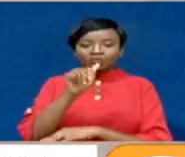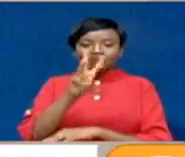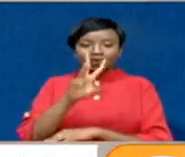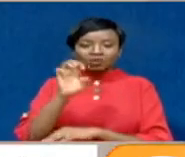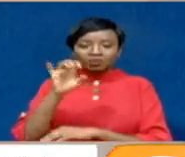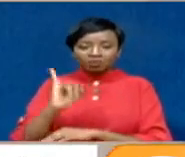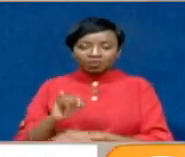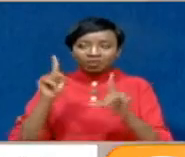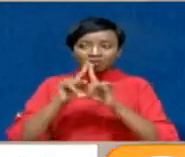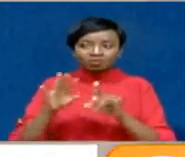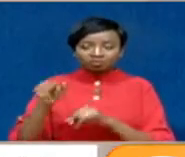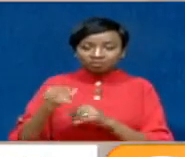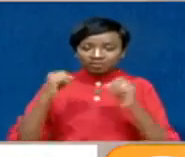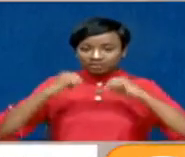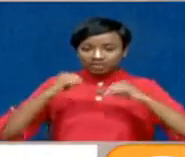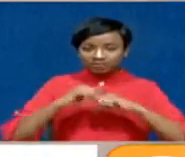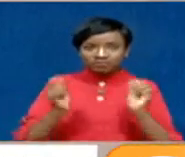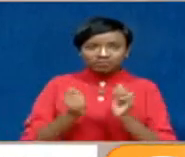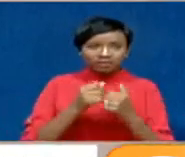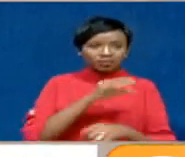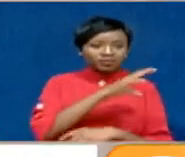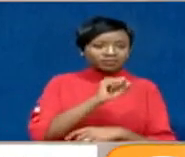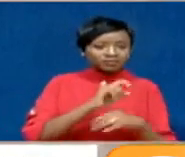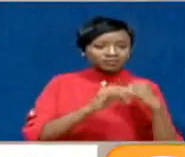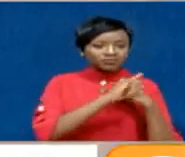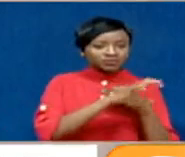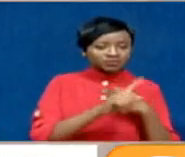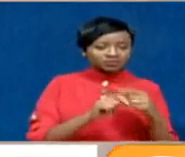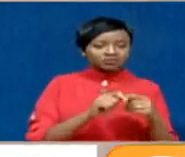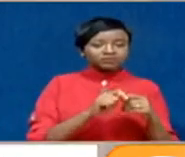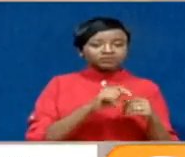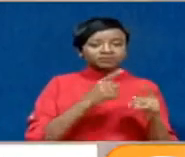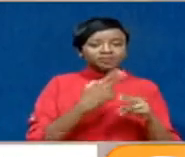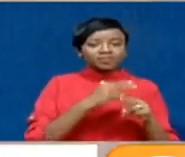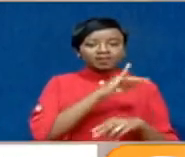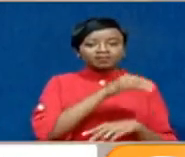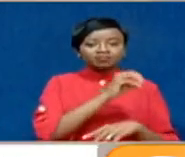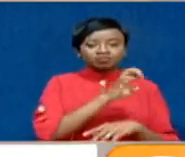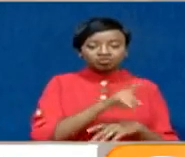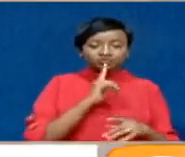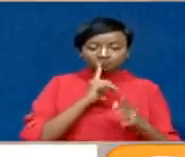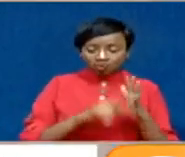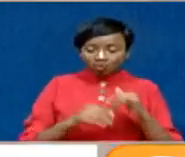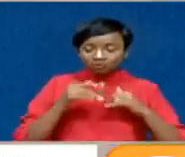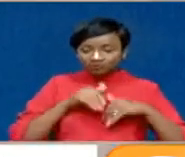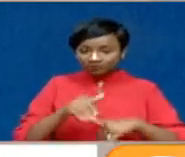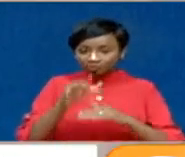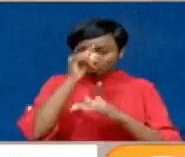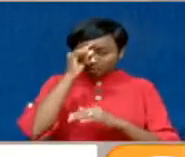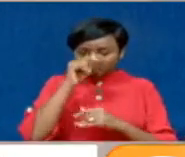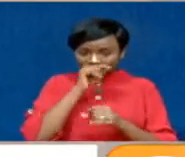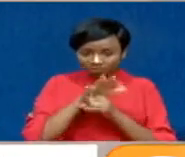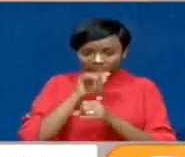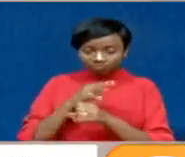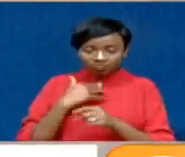unveiled Friday between Cabinet Secretary for ICT and Youth Affairs, Joe Mucheru stated that it followed the government's commitment to